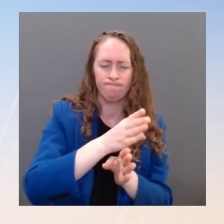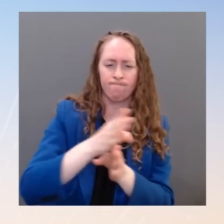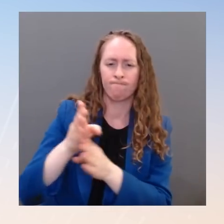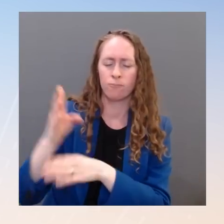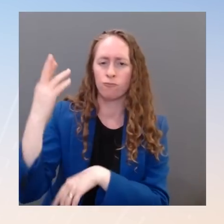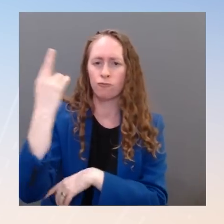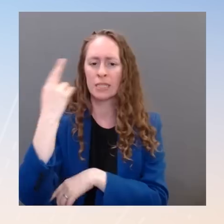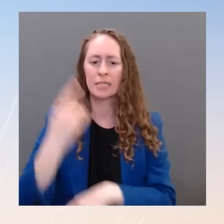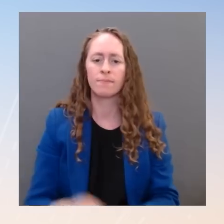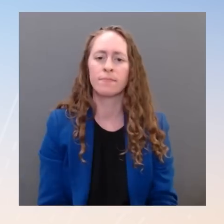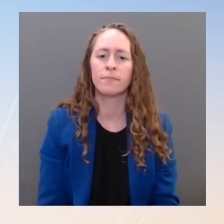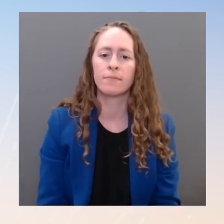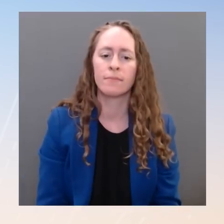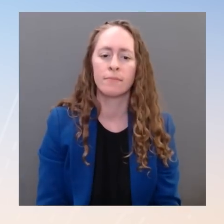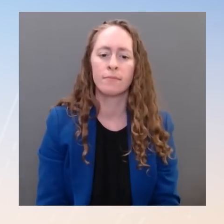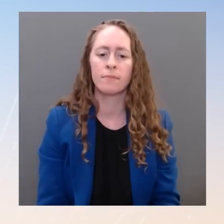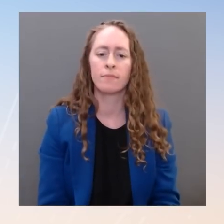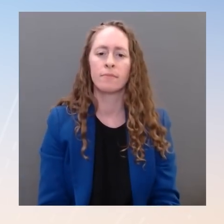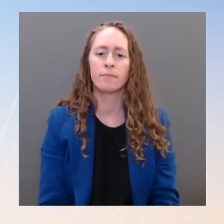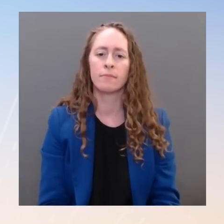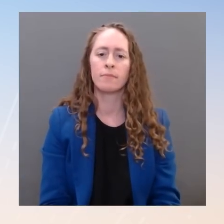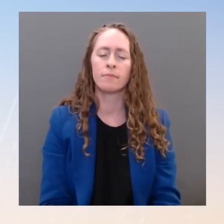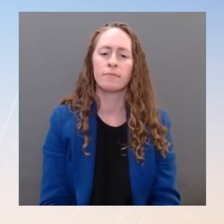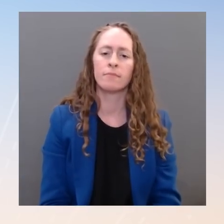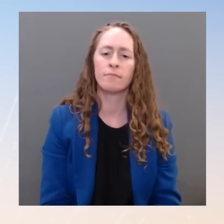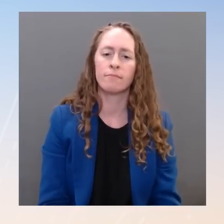other question I was going to ask is, in terms of having the